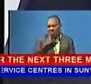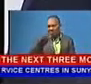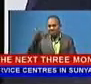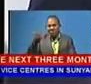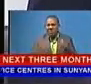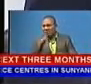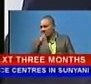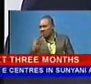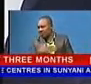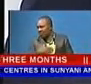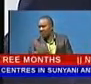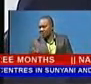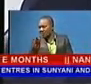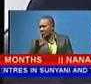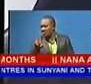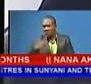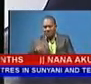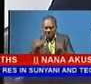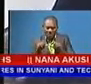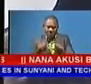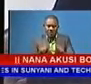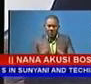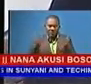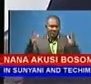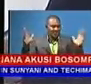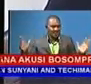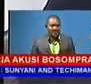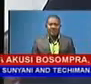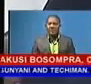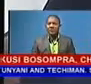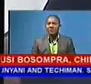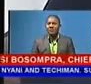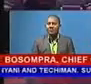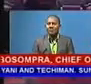not want the CDs, we will not tender it, and we'll go on.